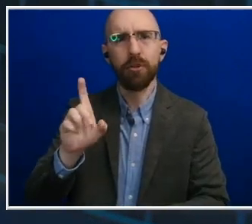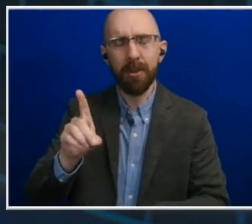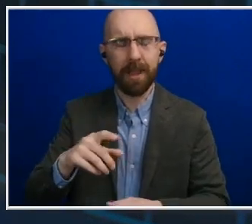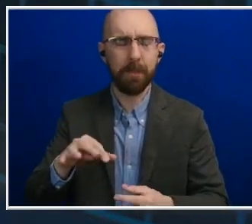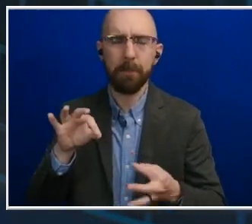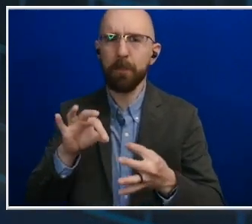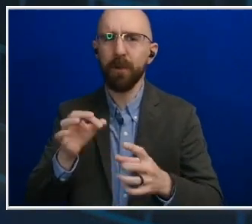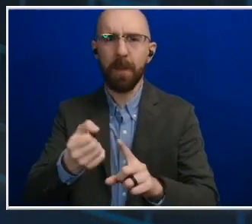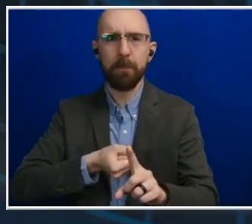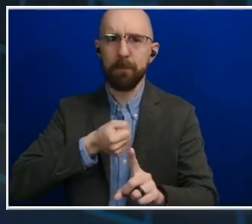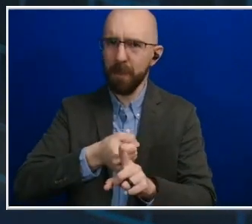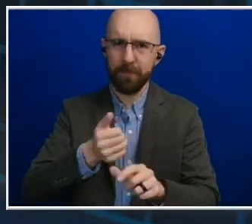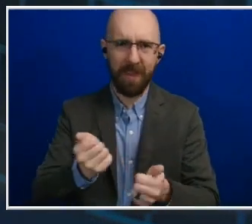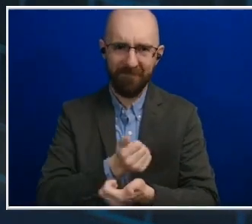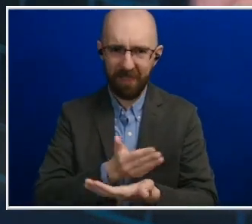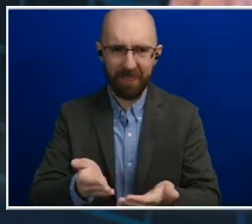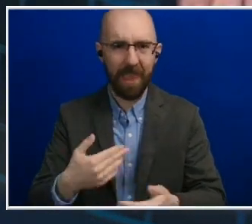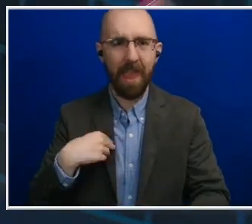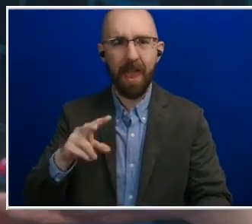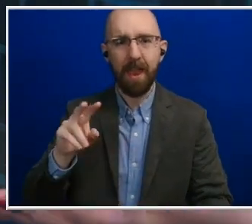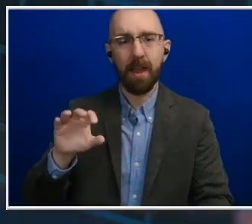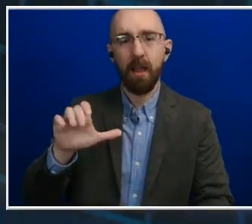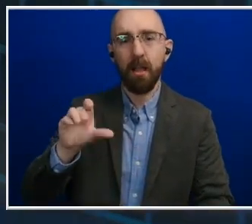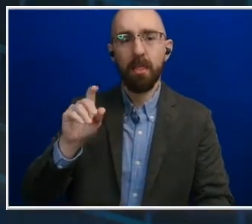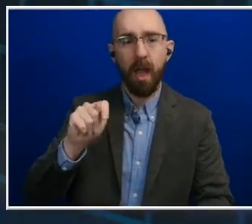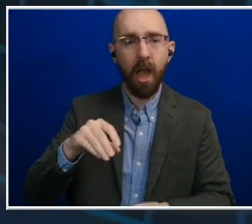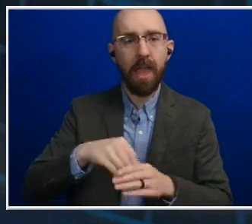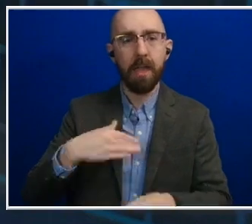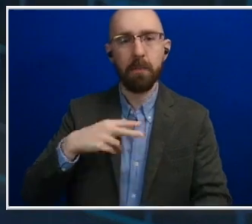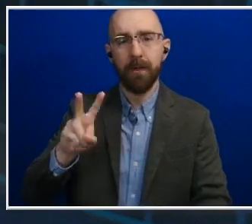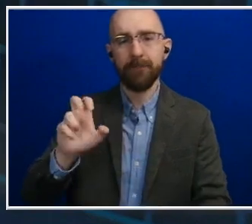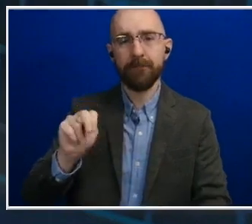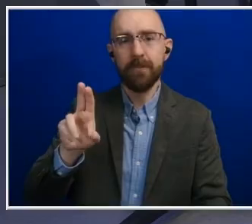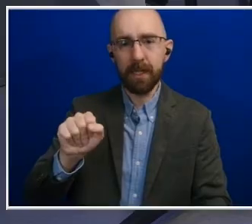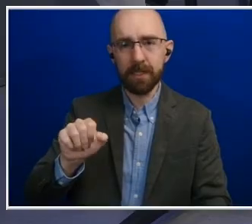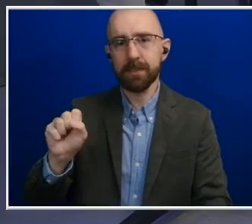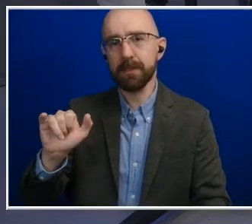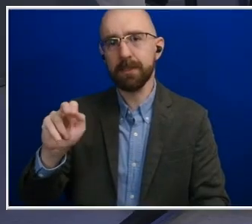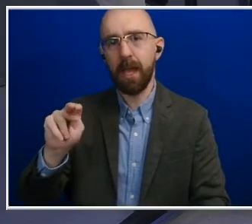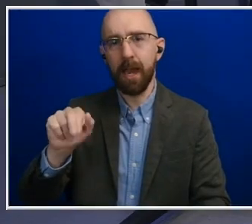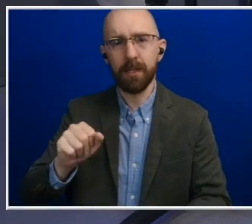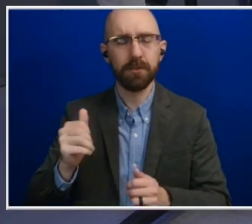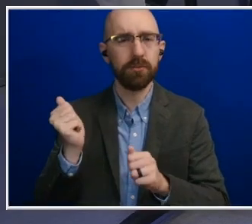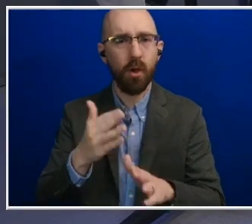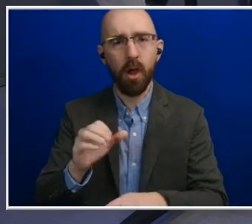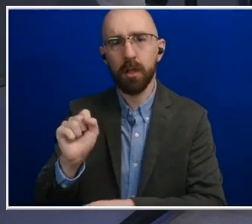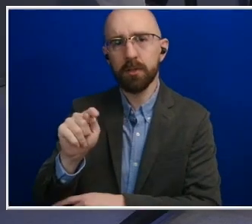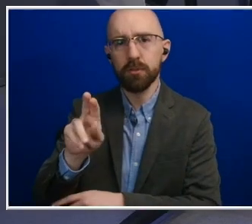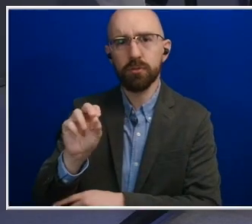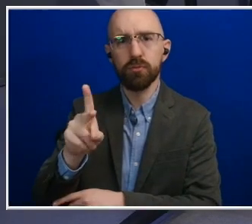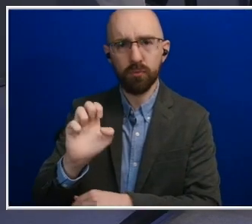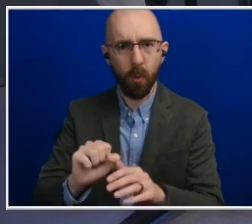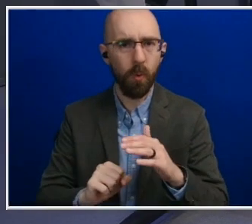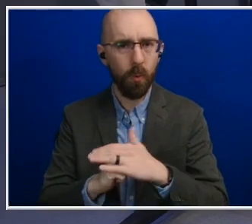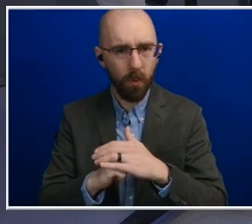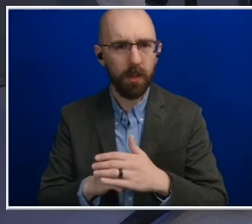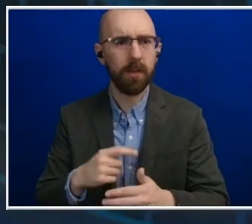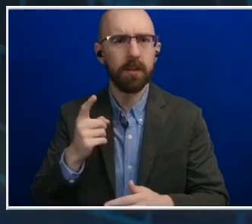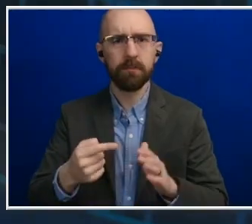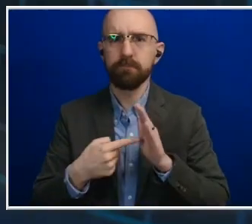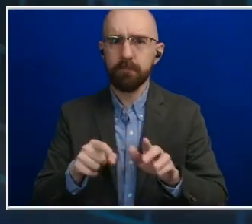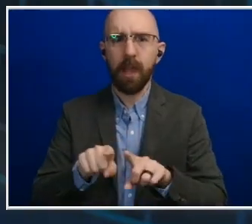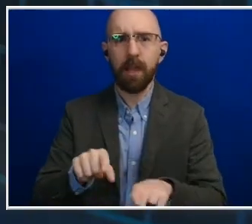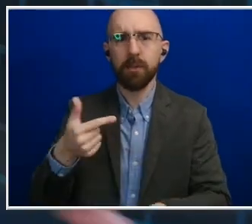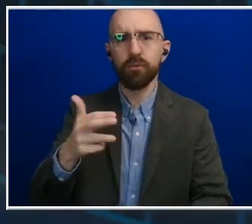my venous sinus that caused a stroke. So you had a stroke. I had a stroke. It presented as a grand mal seizure,